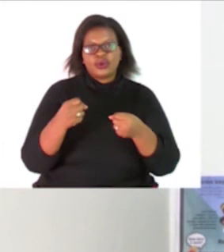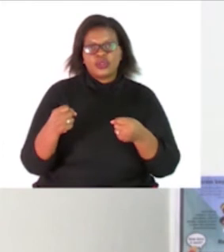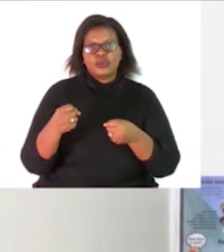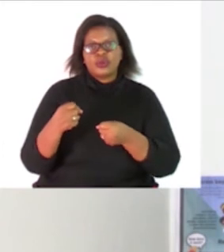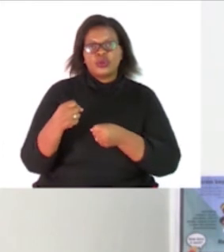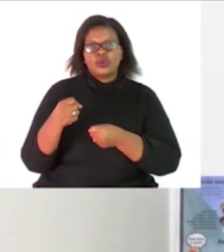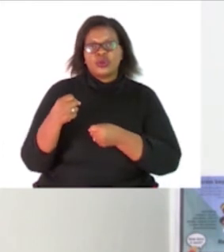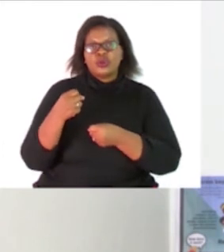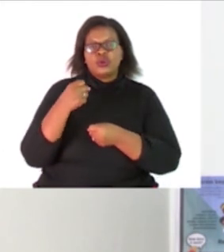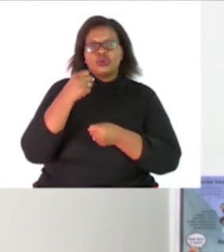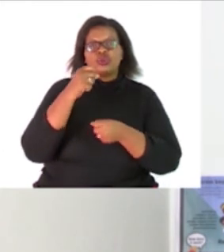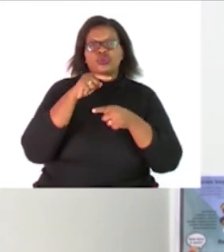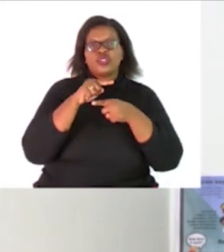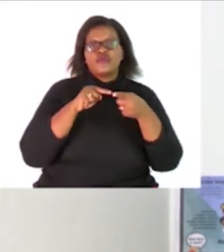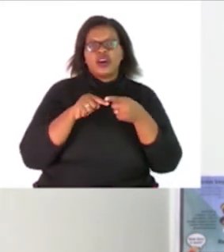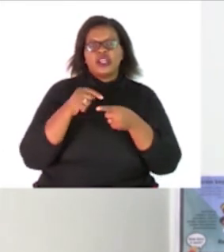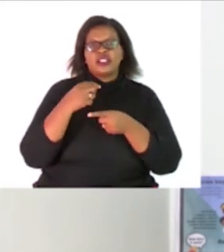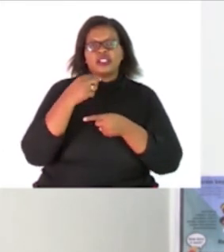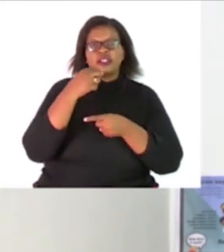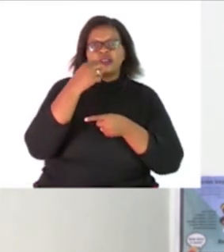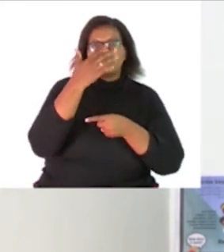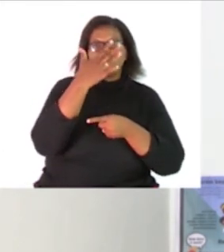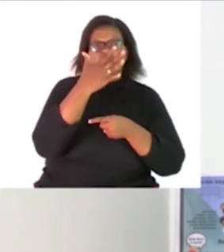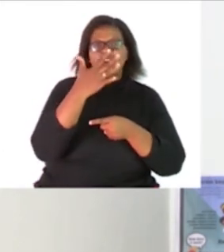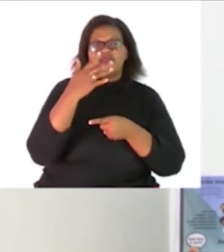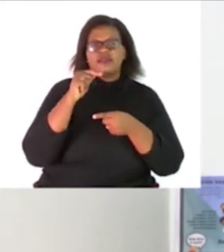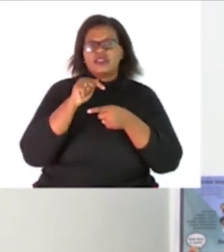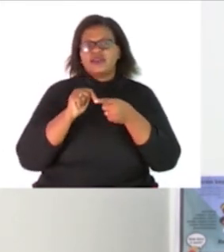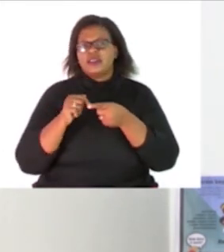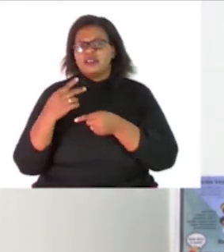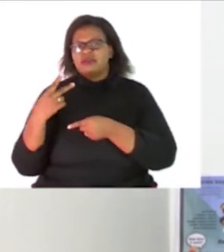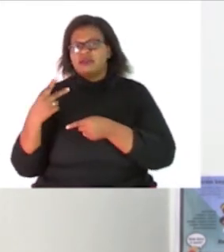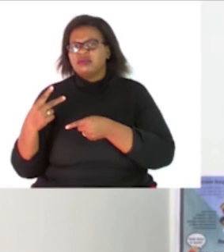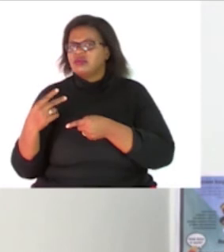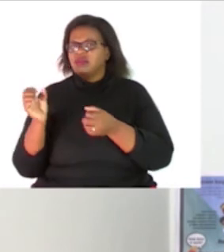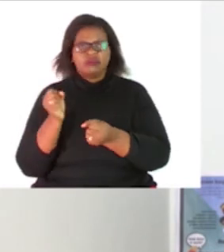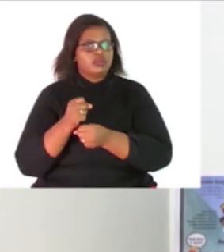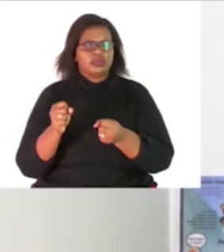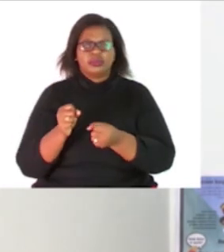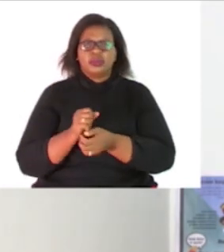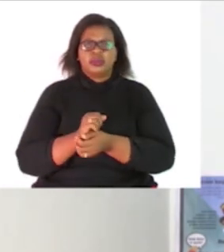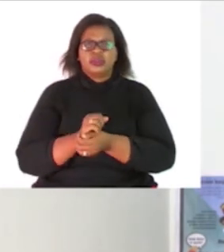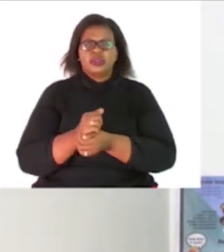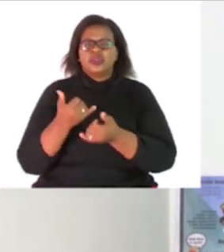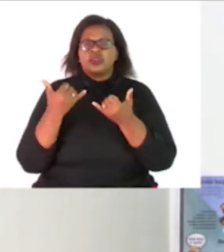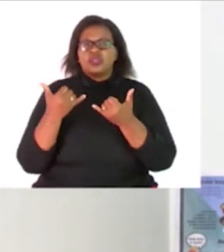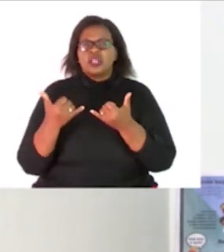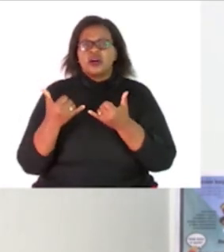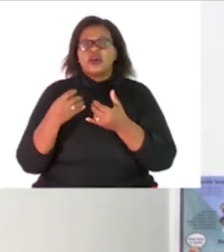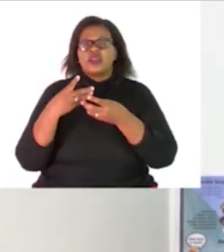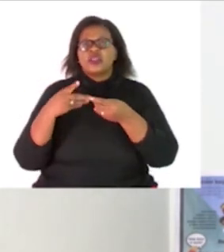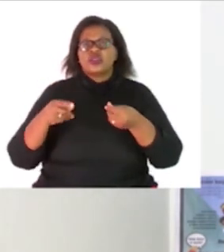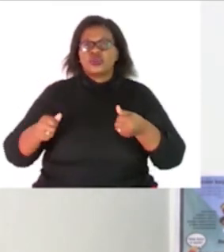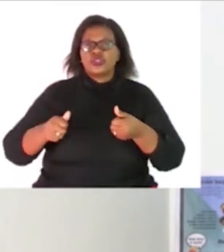times 2 goes in 5? It can't. Then our solution